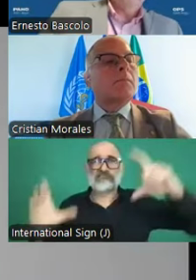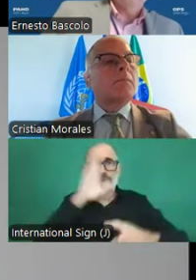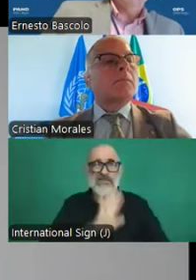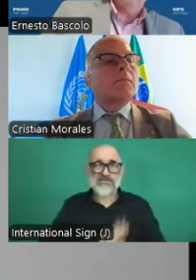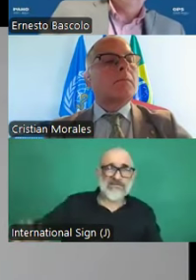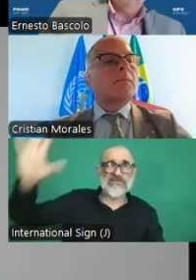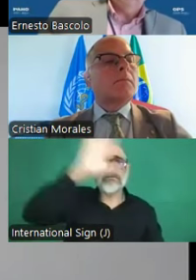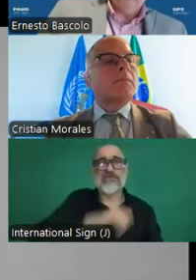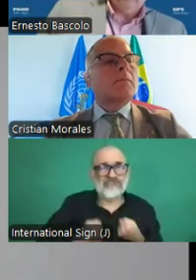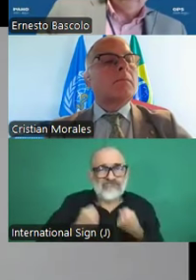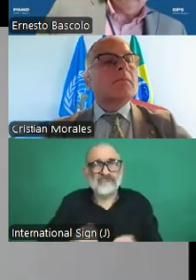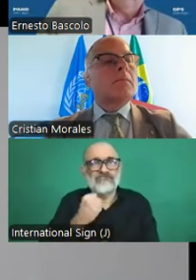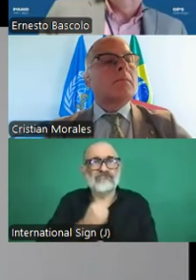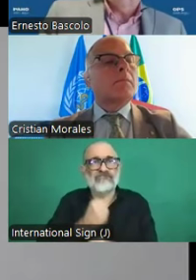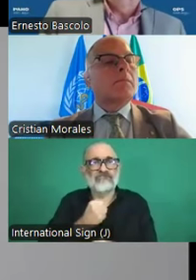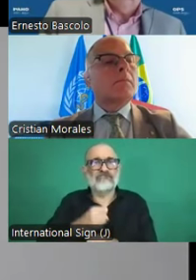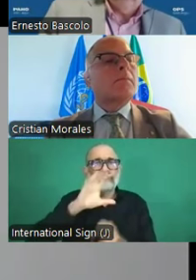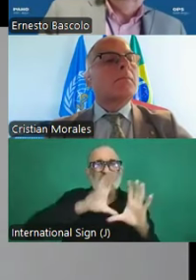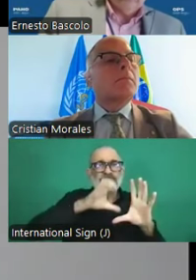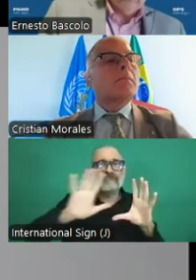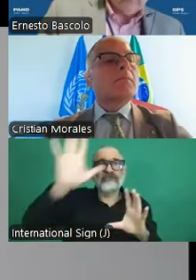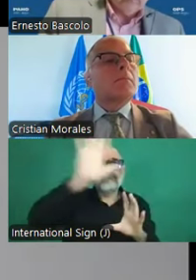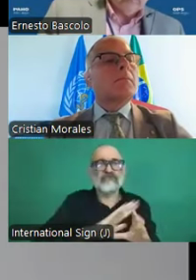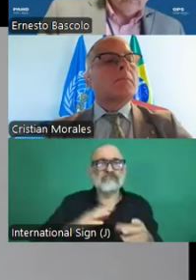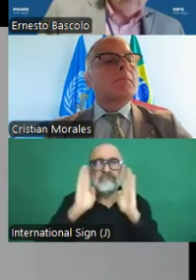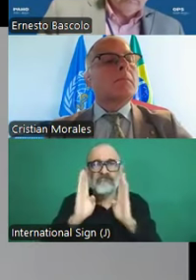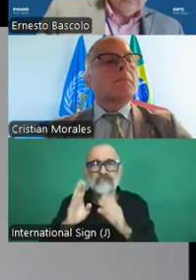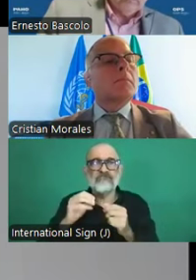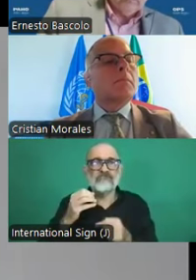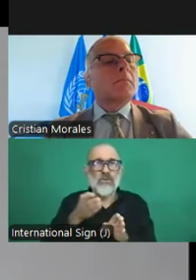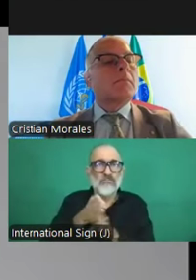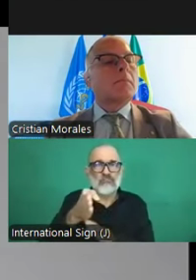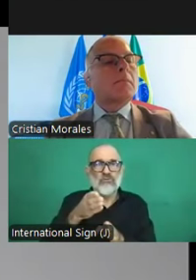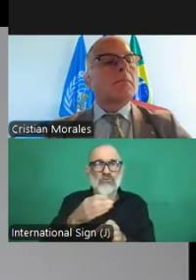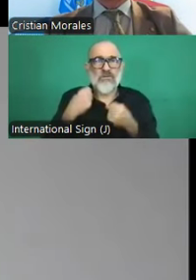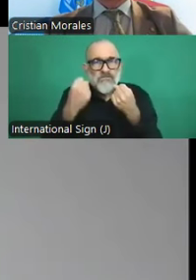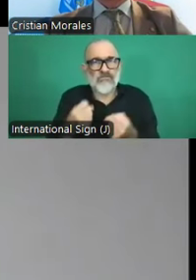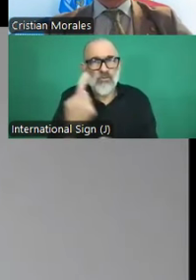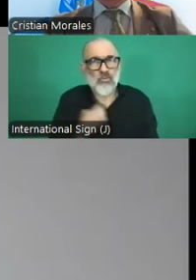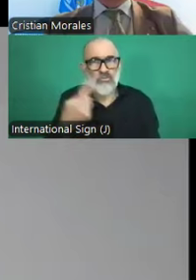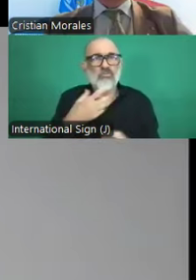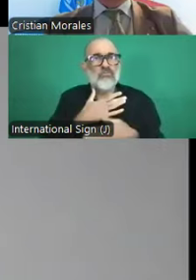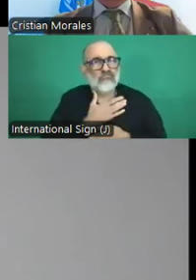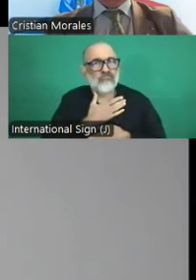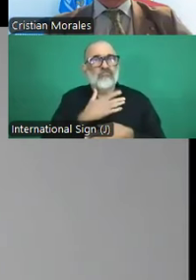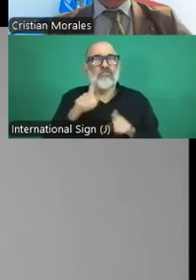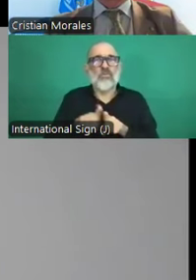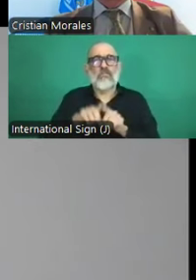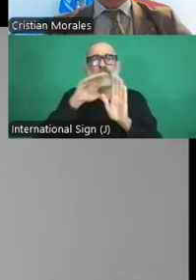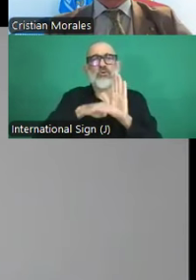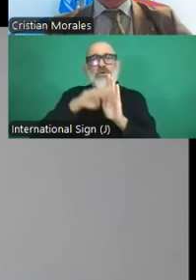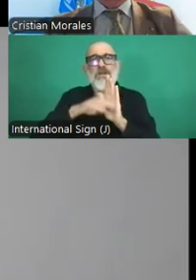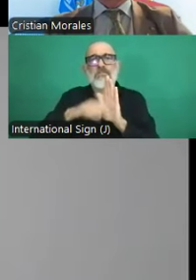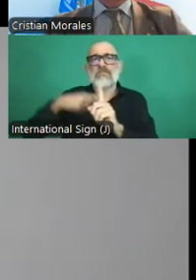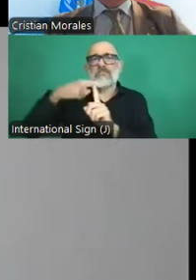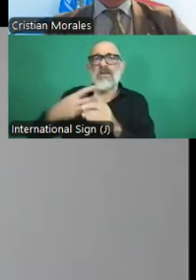care, and professionals across all areas. To address this, we are strengthening our staff with medical programs, investing